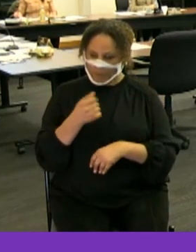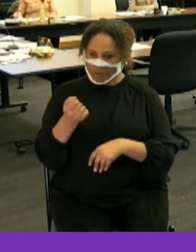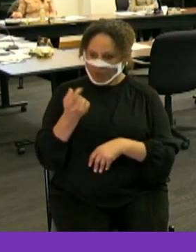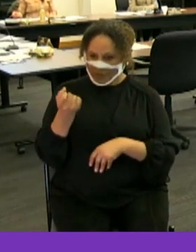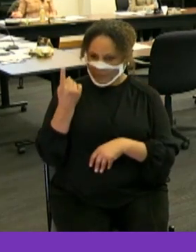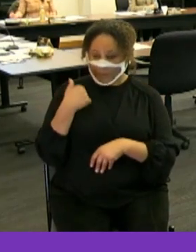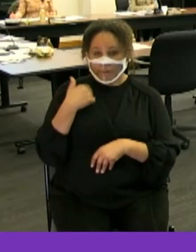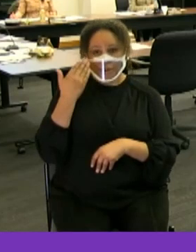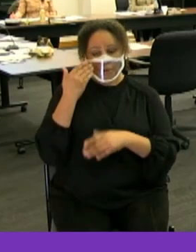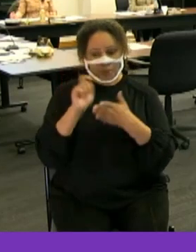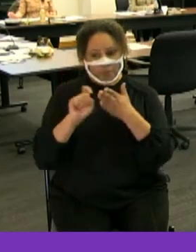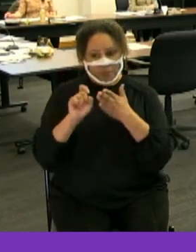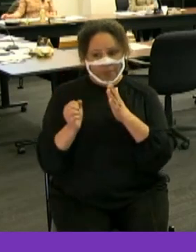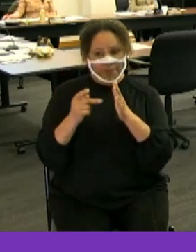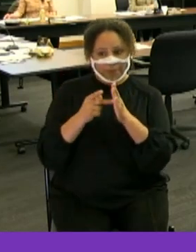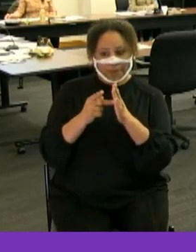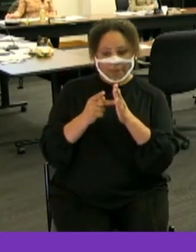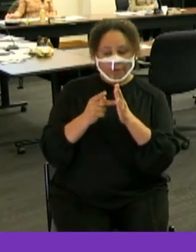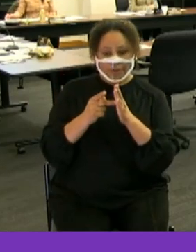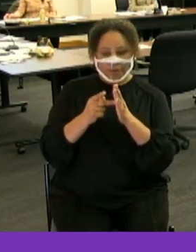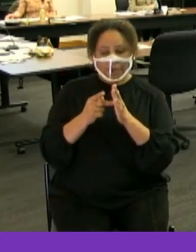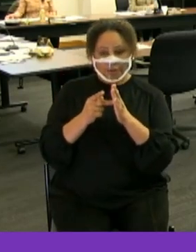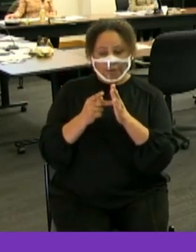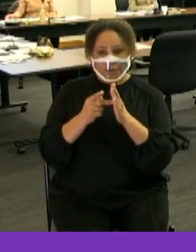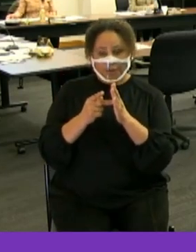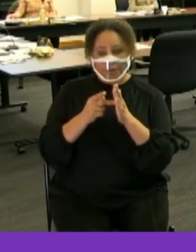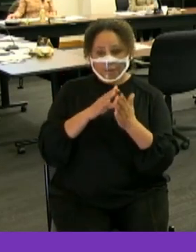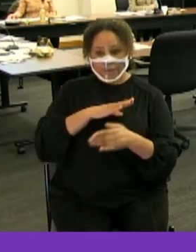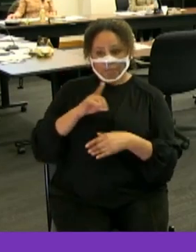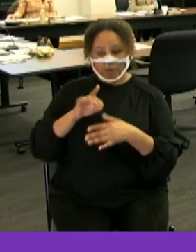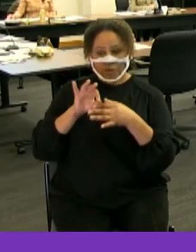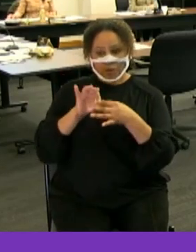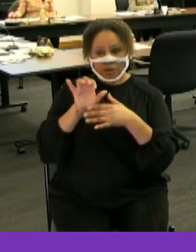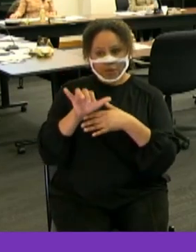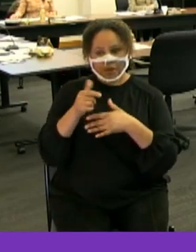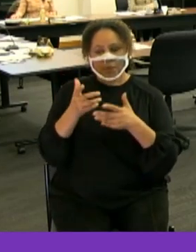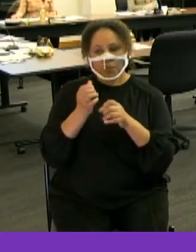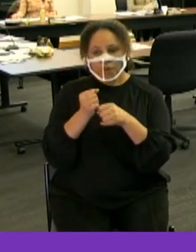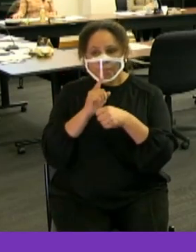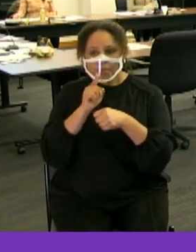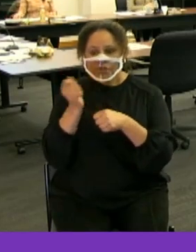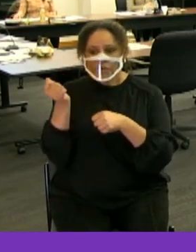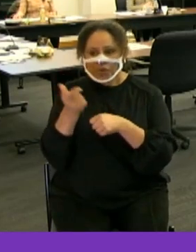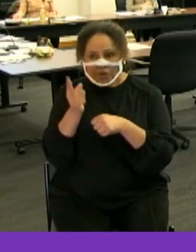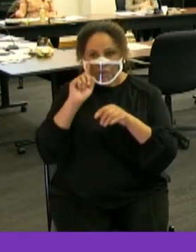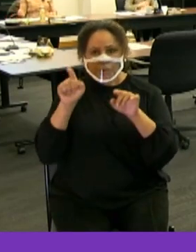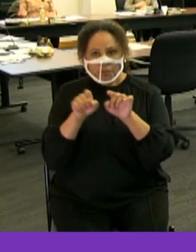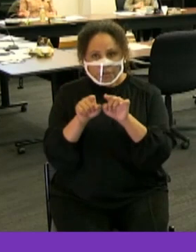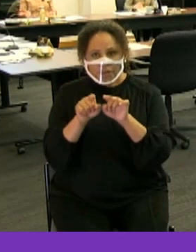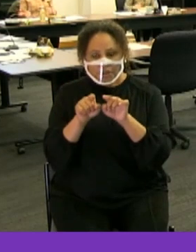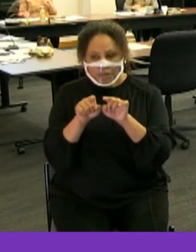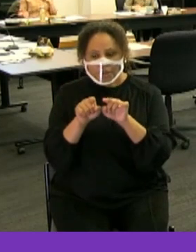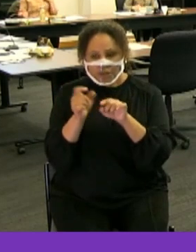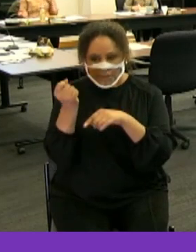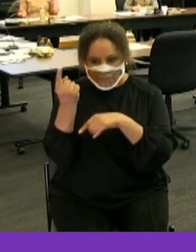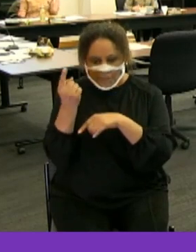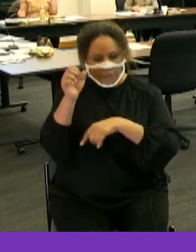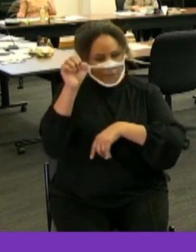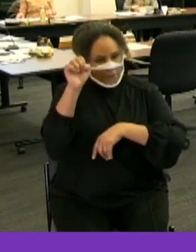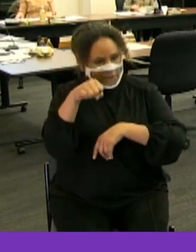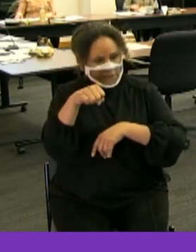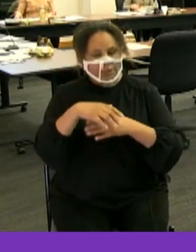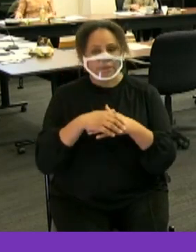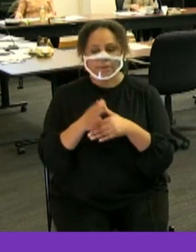your response back to us, my board, Mhm. in regards to that. I just wanted to make sure we were all in the same page with it. Yes. All